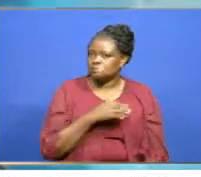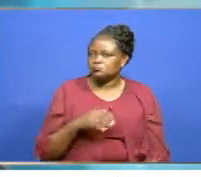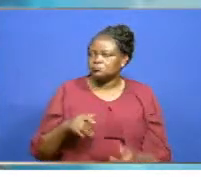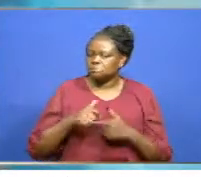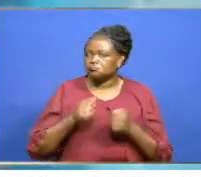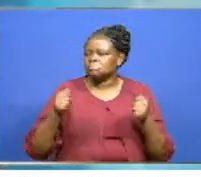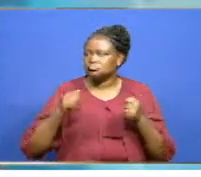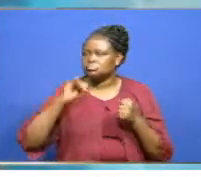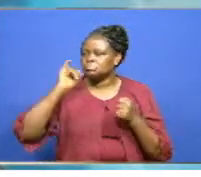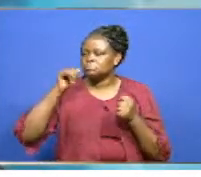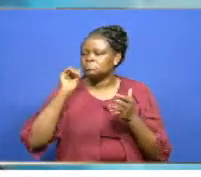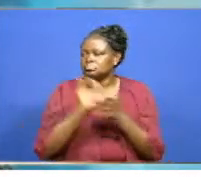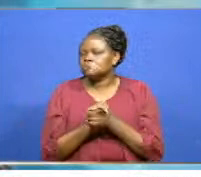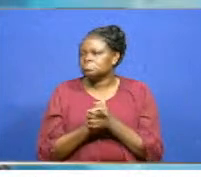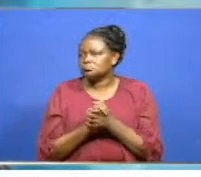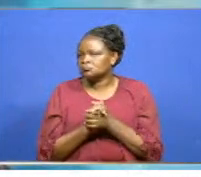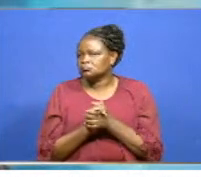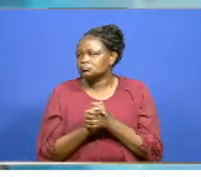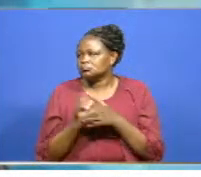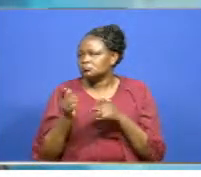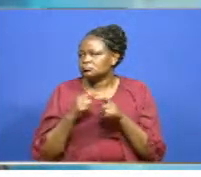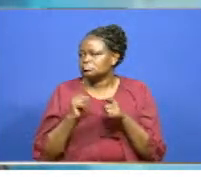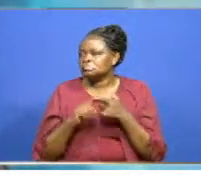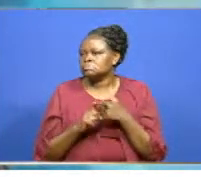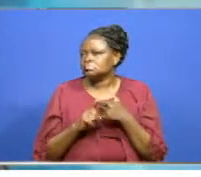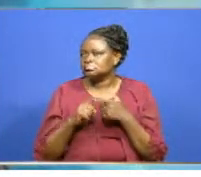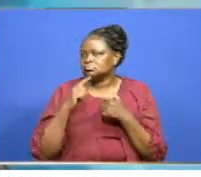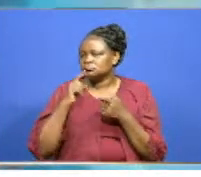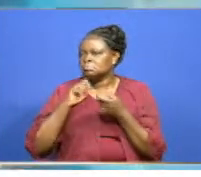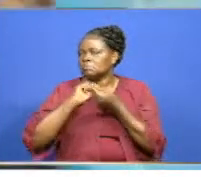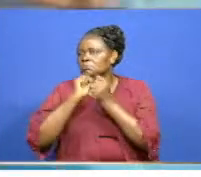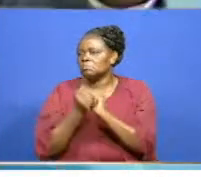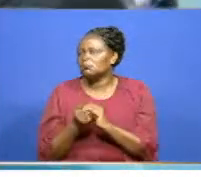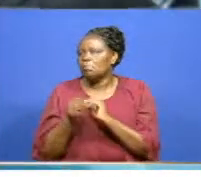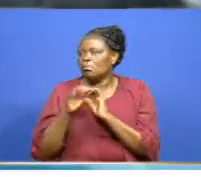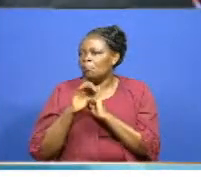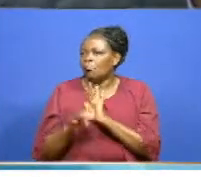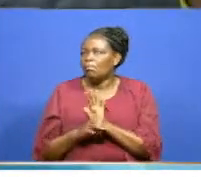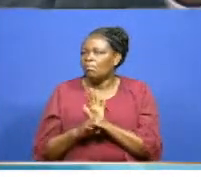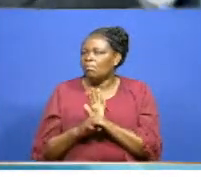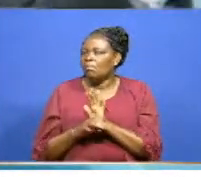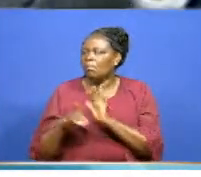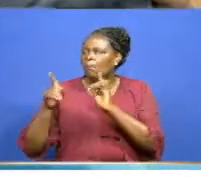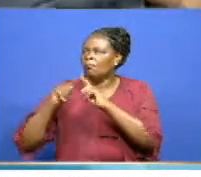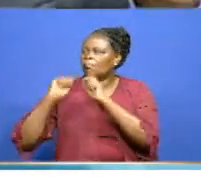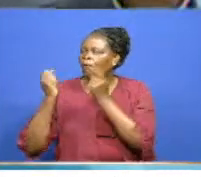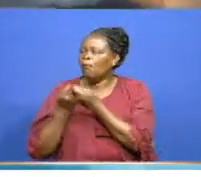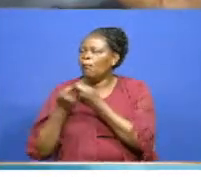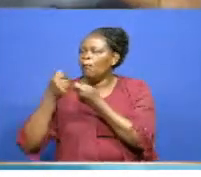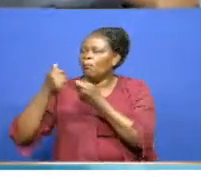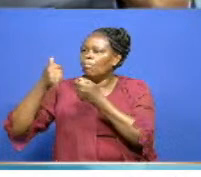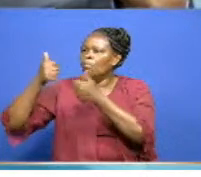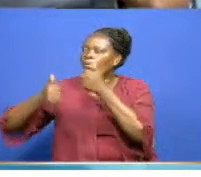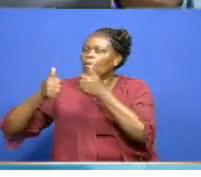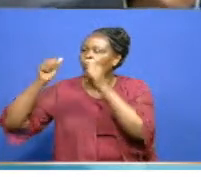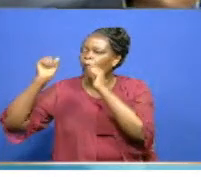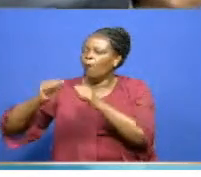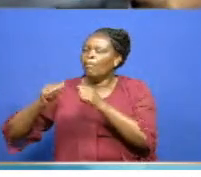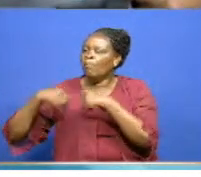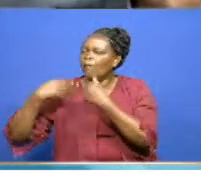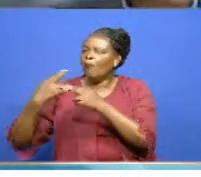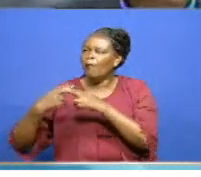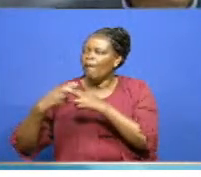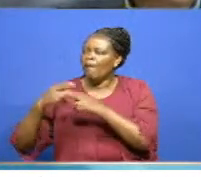they are telling us is to do with the amendment of the Constitution. So that's the one team which may easily be labeled